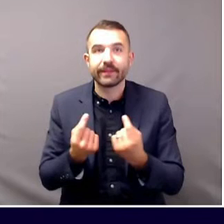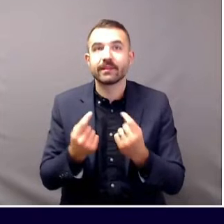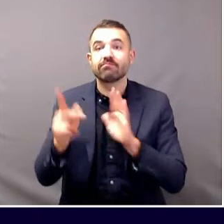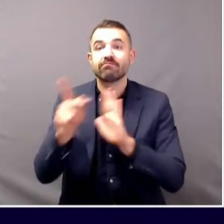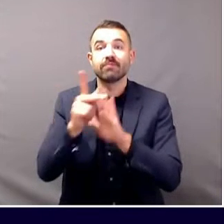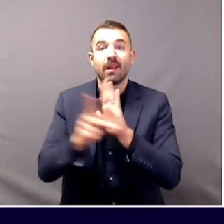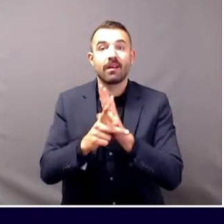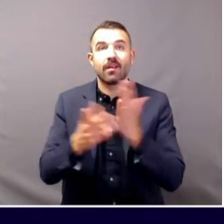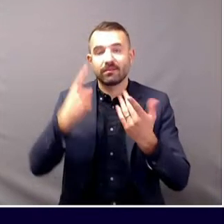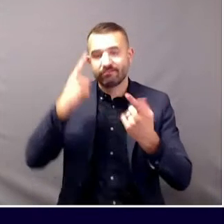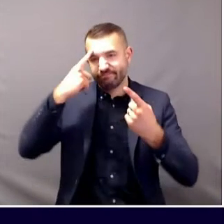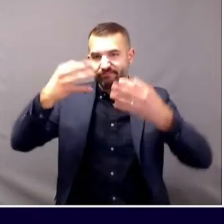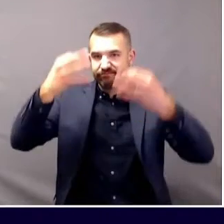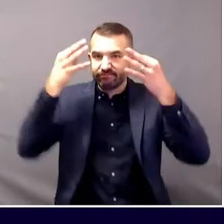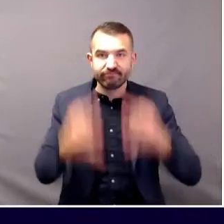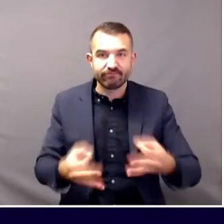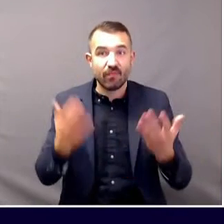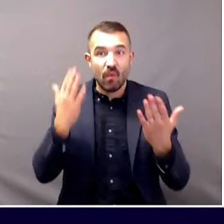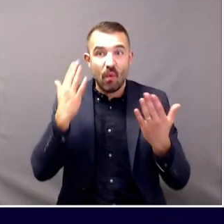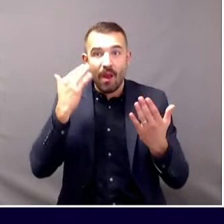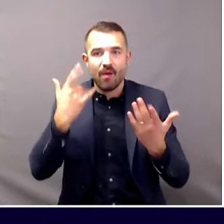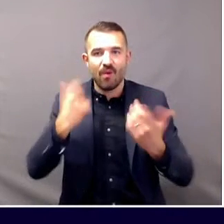our loved ones, safe and healthy.